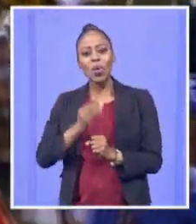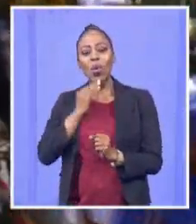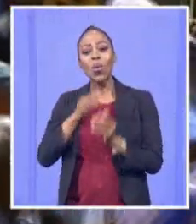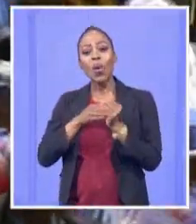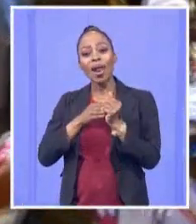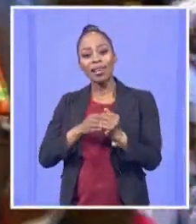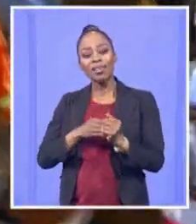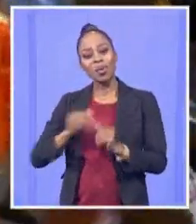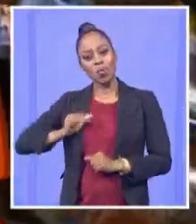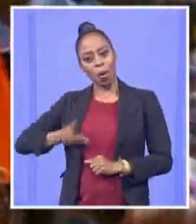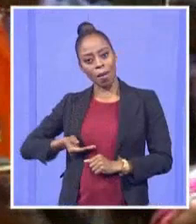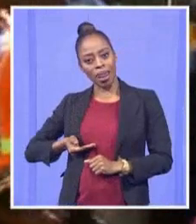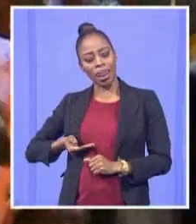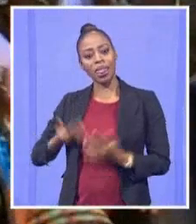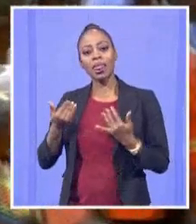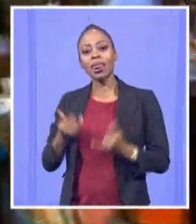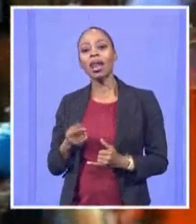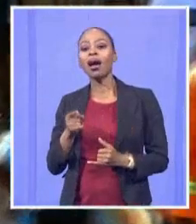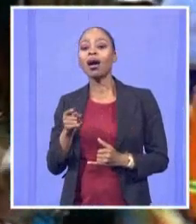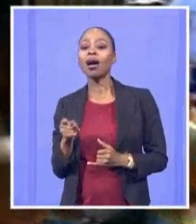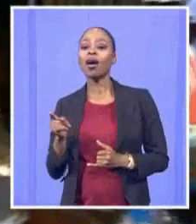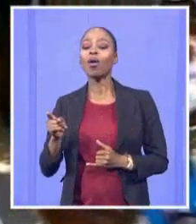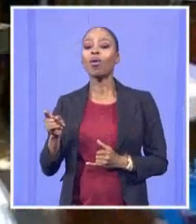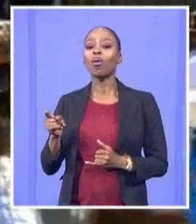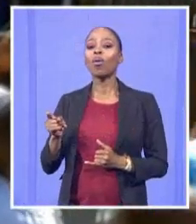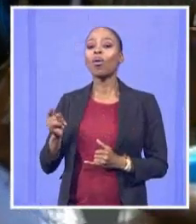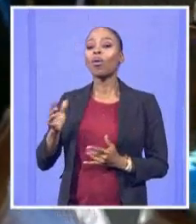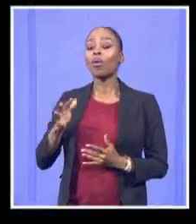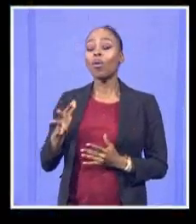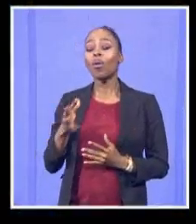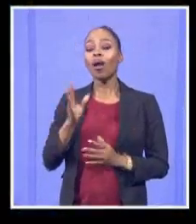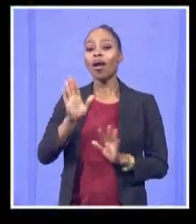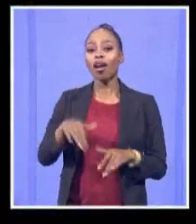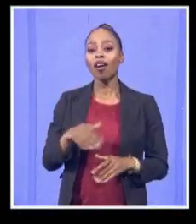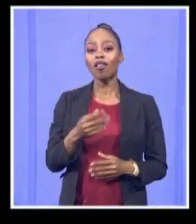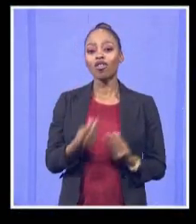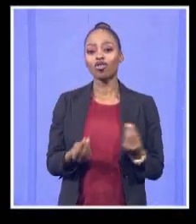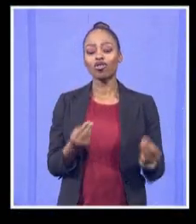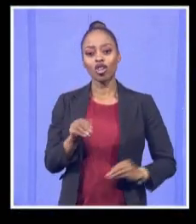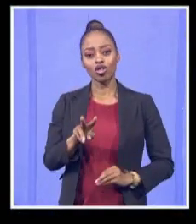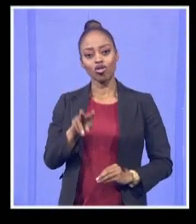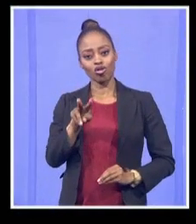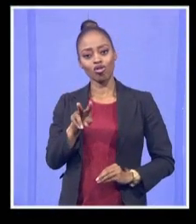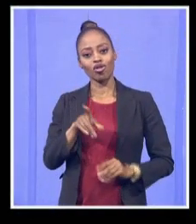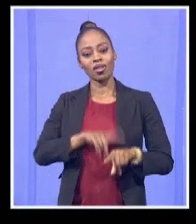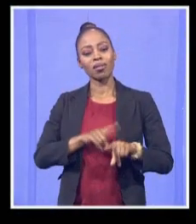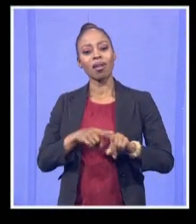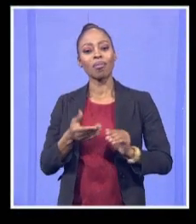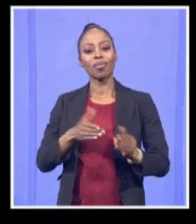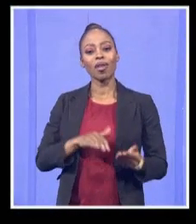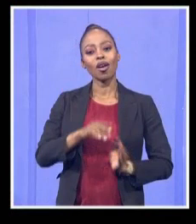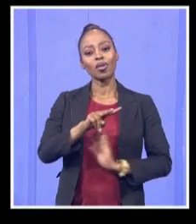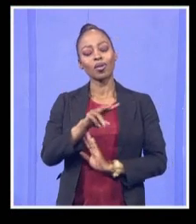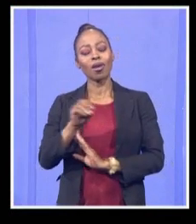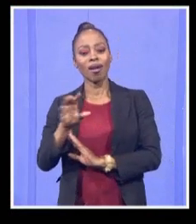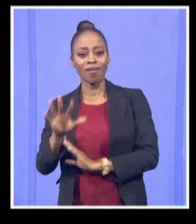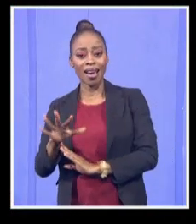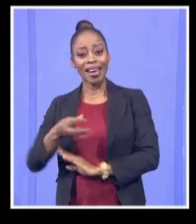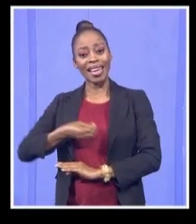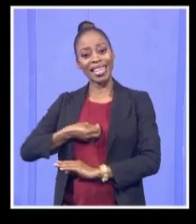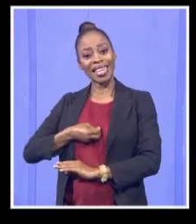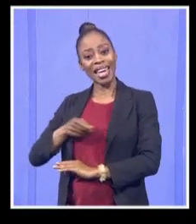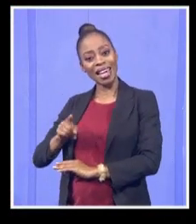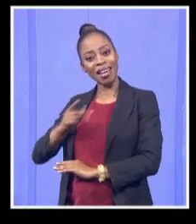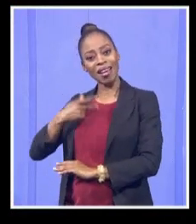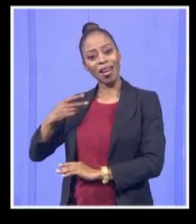late Queen Magubo Modjadja VI left behind two children when she passed on in 2005. Her youngest,